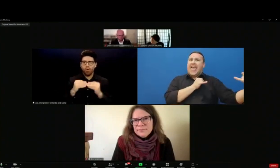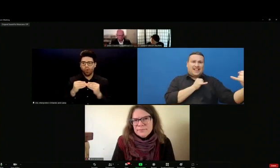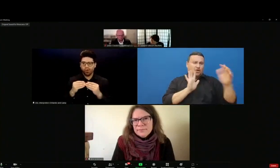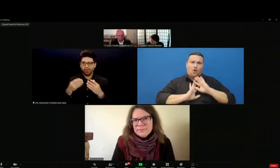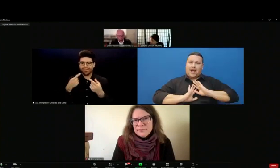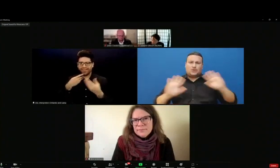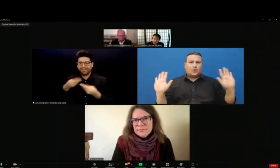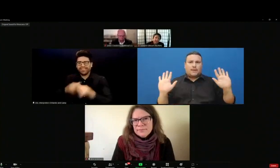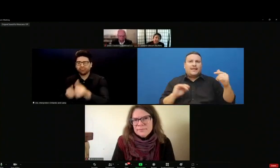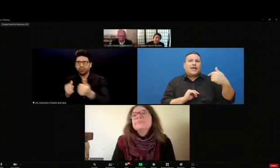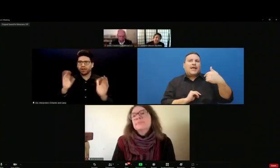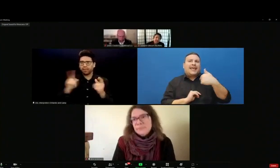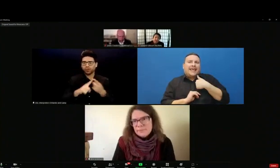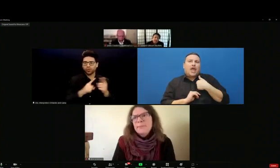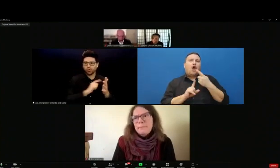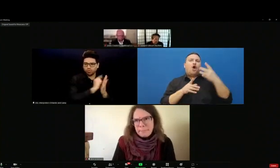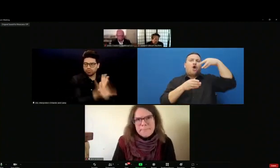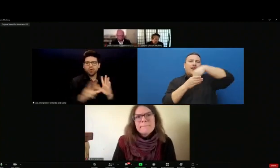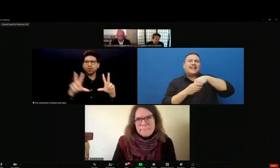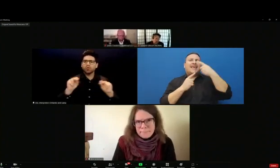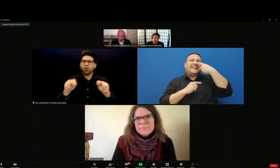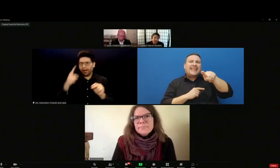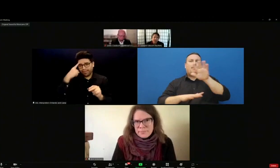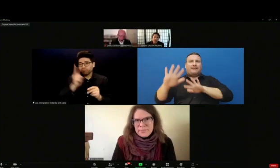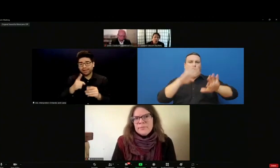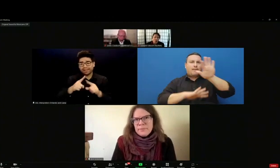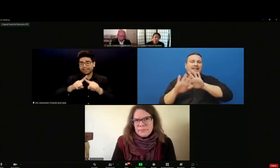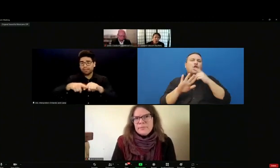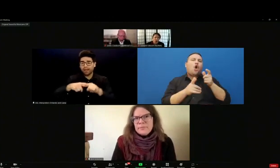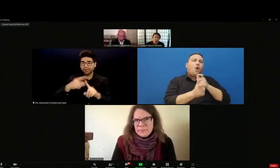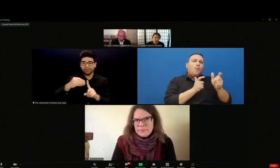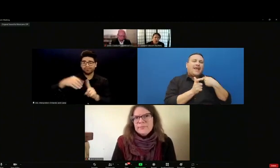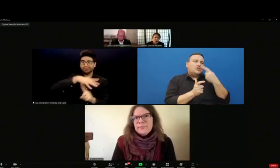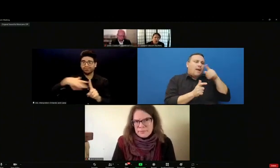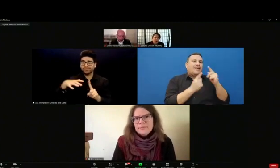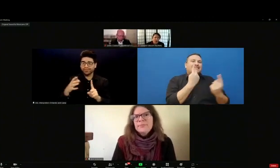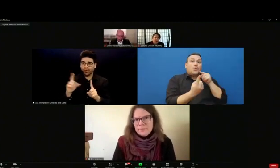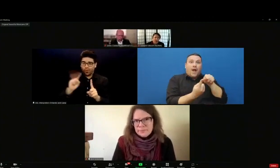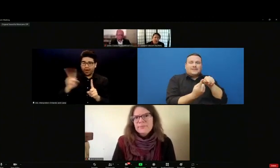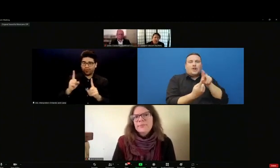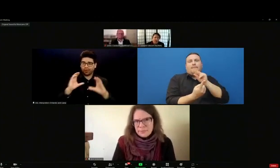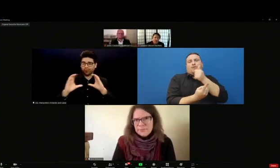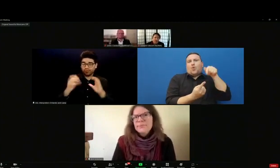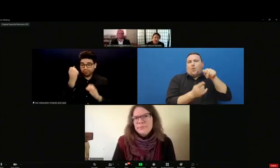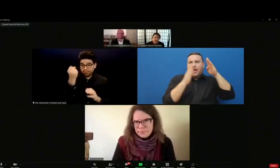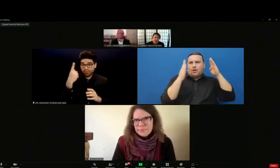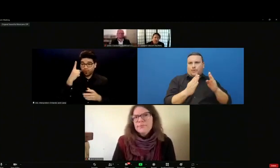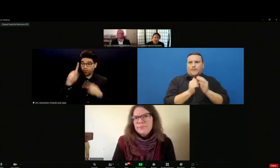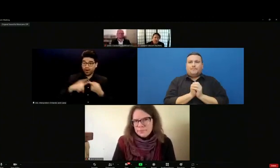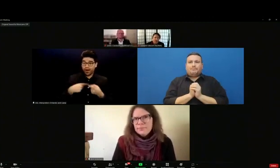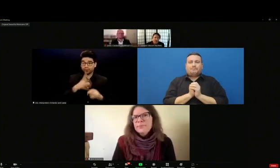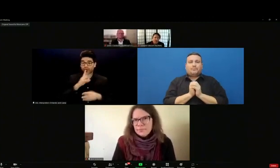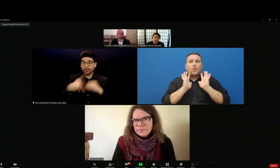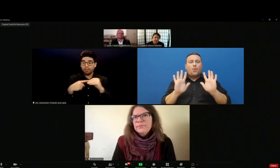content and with the type of information we're communicating about. So when I am taking a position that when it comes to